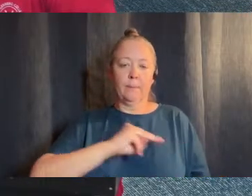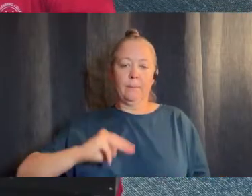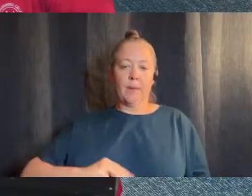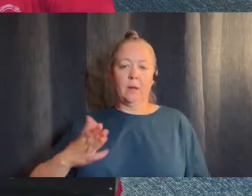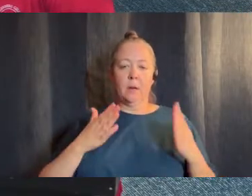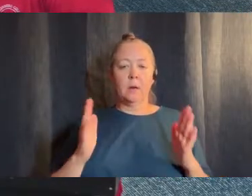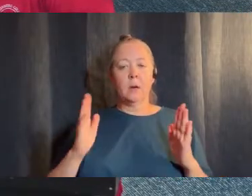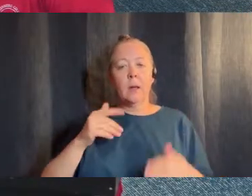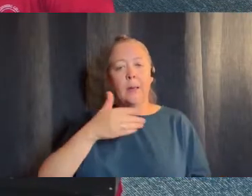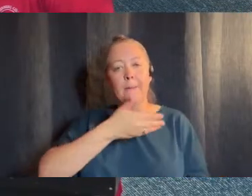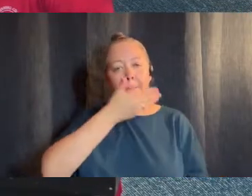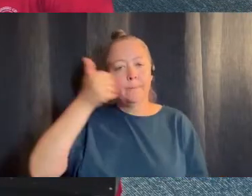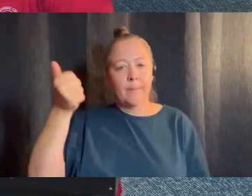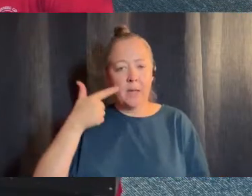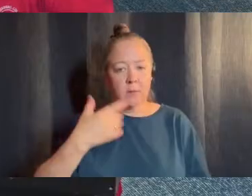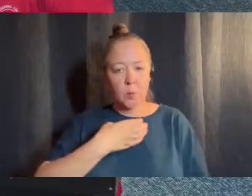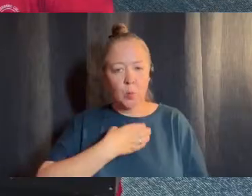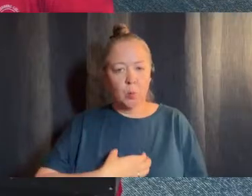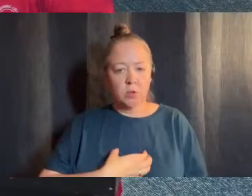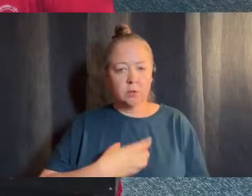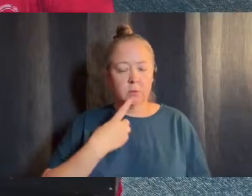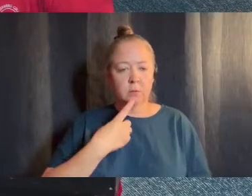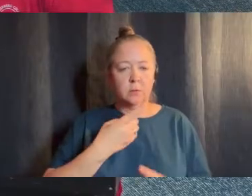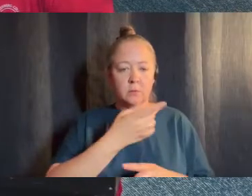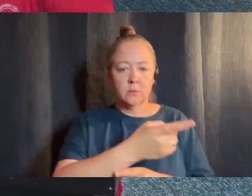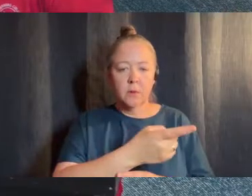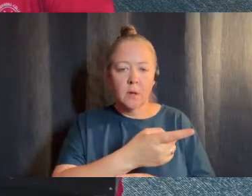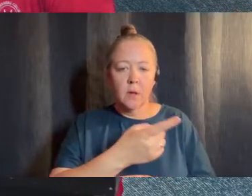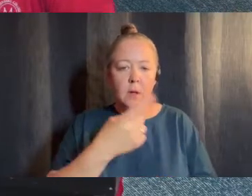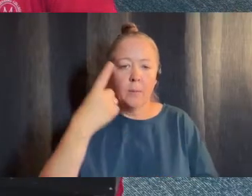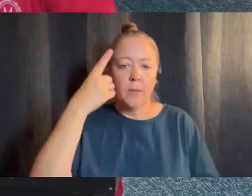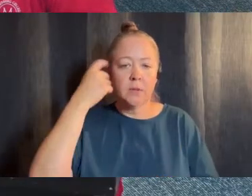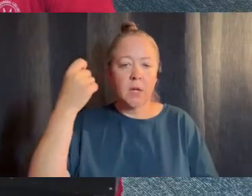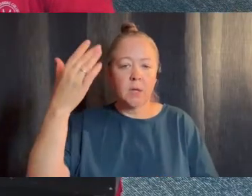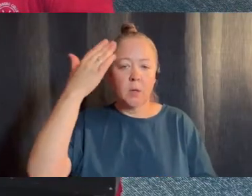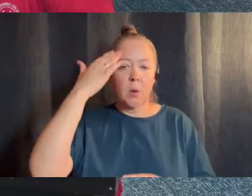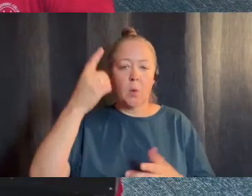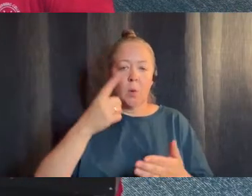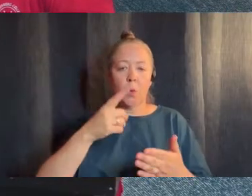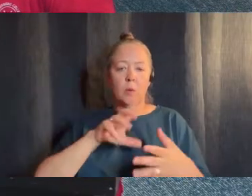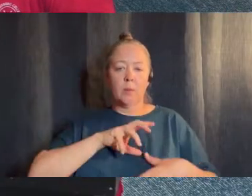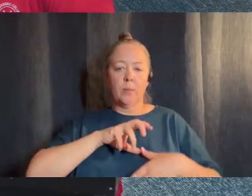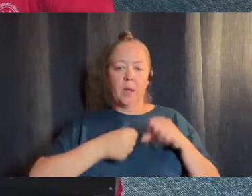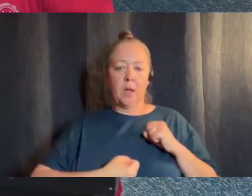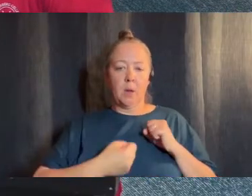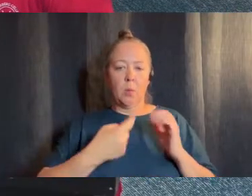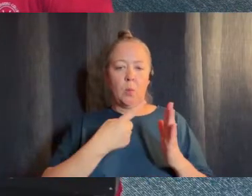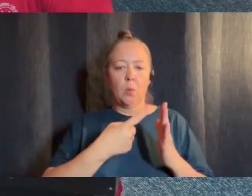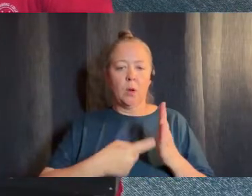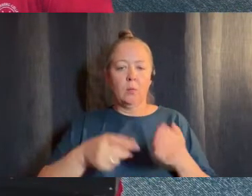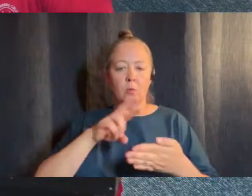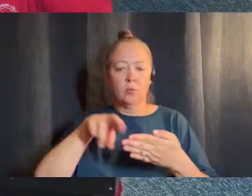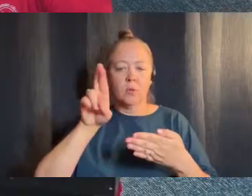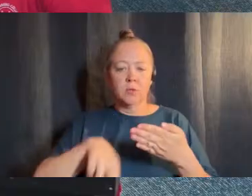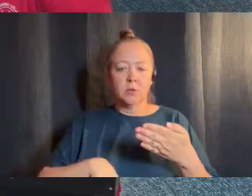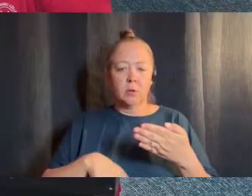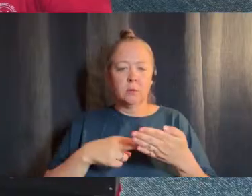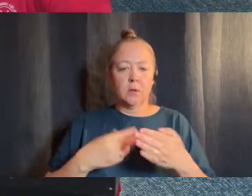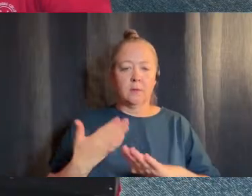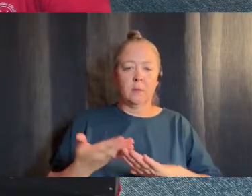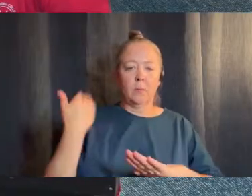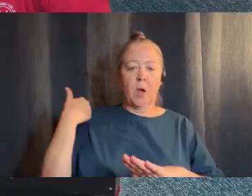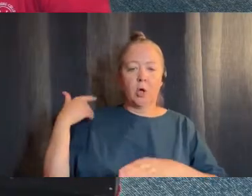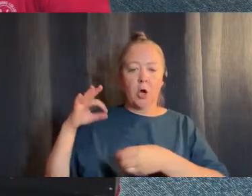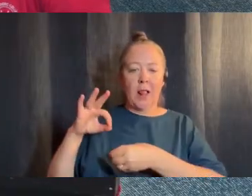that happened as a result of the last election. To have some process that the